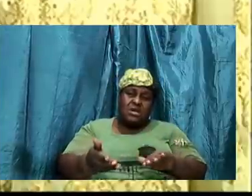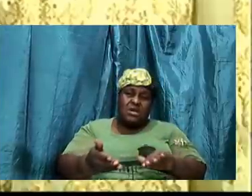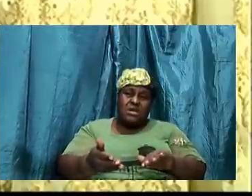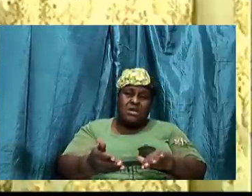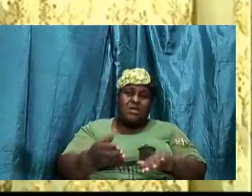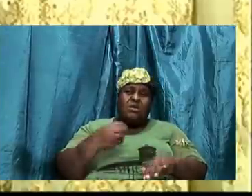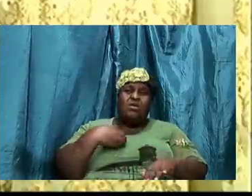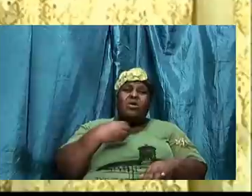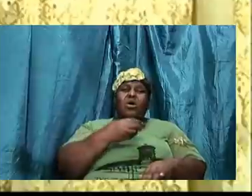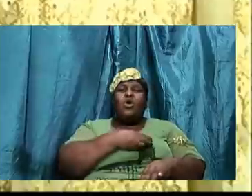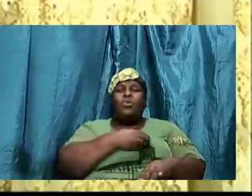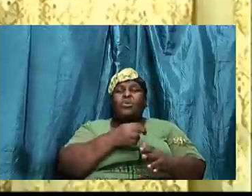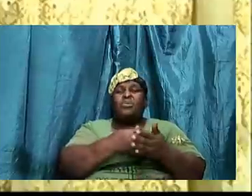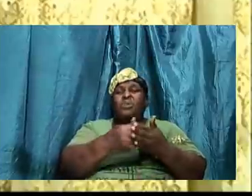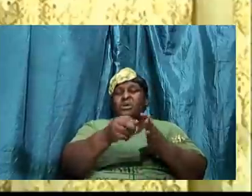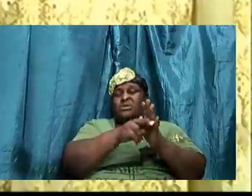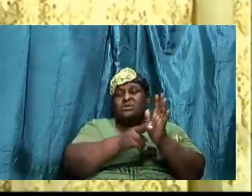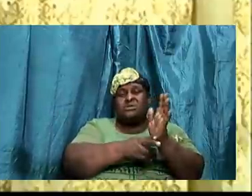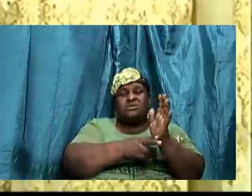stand before the Lord.